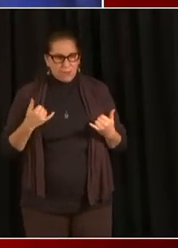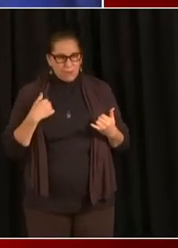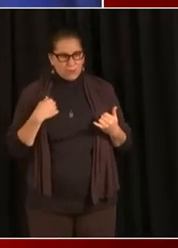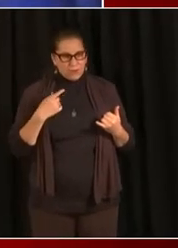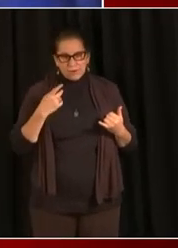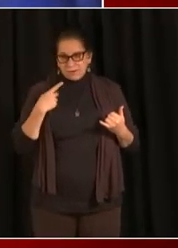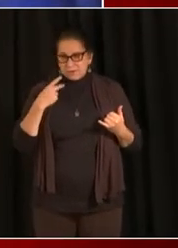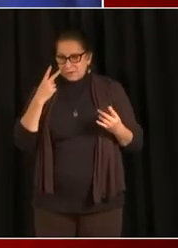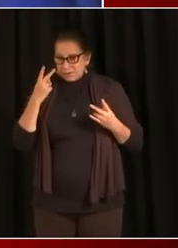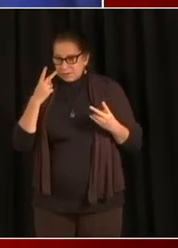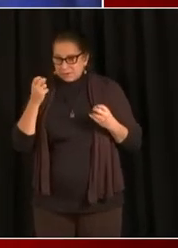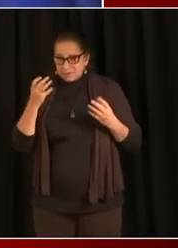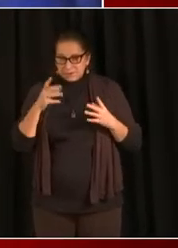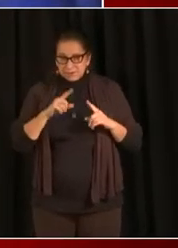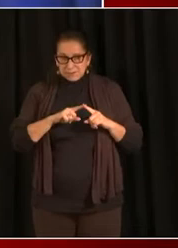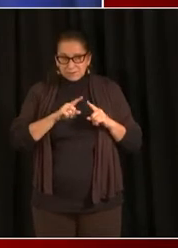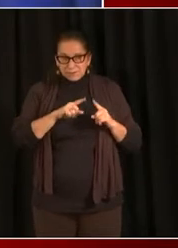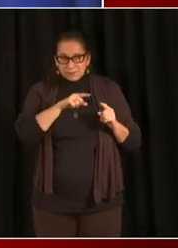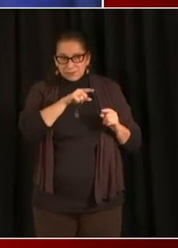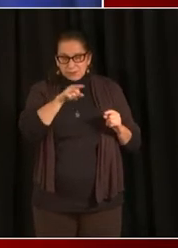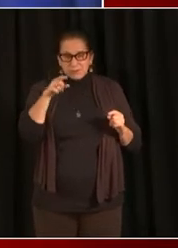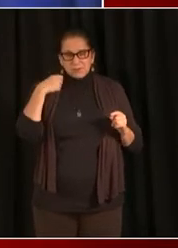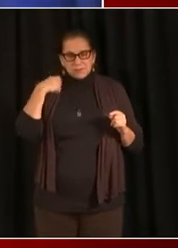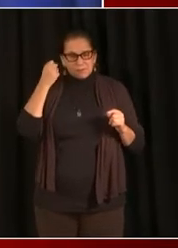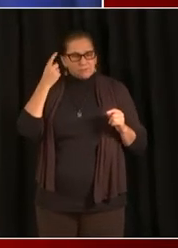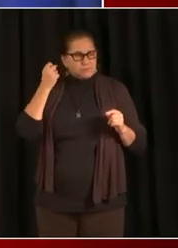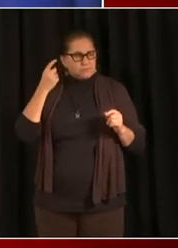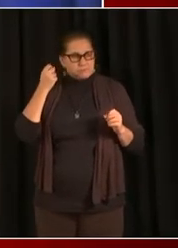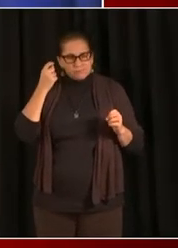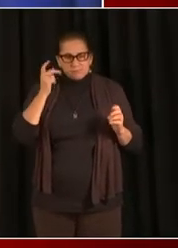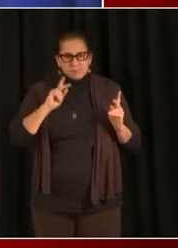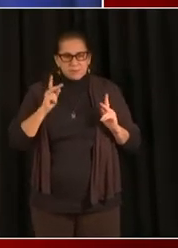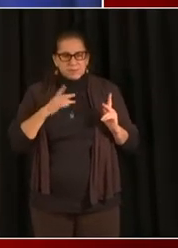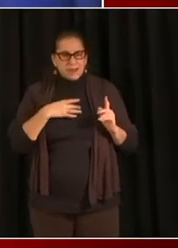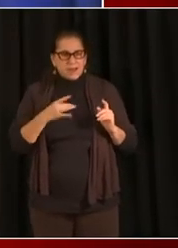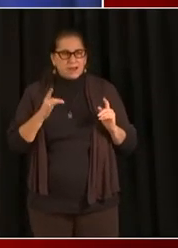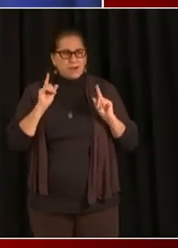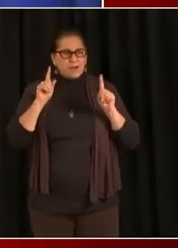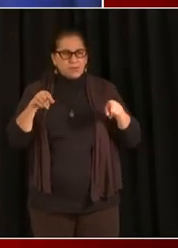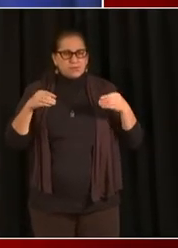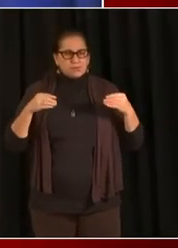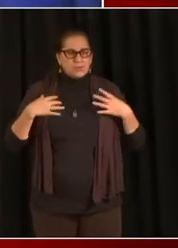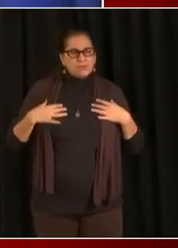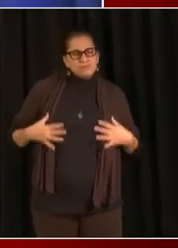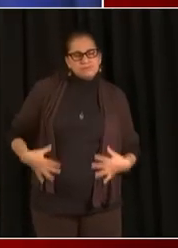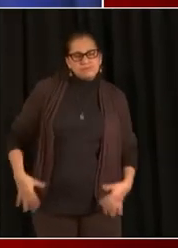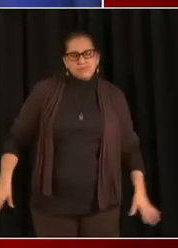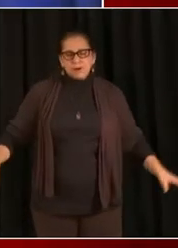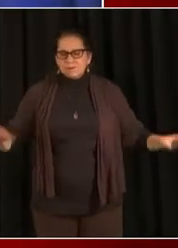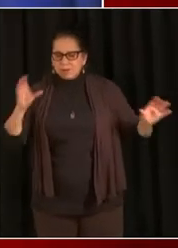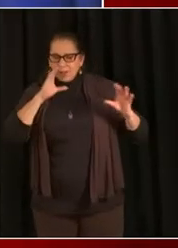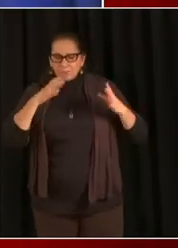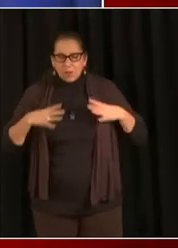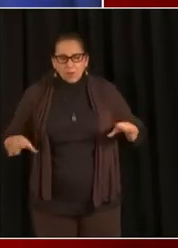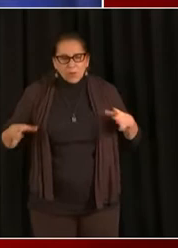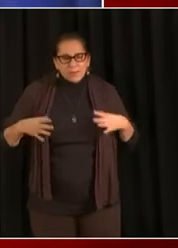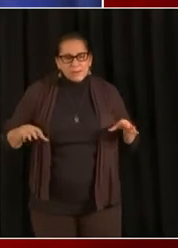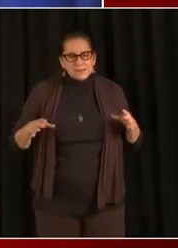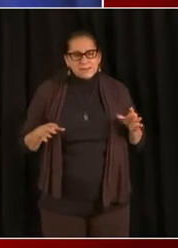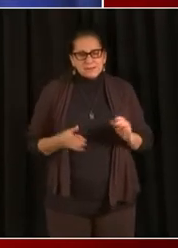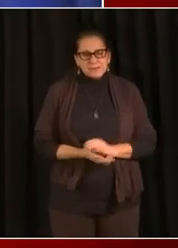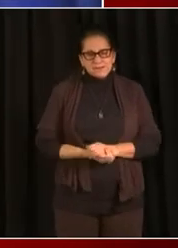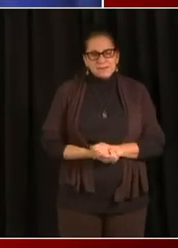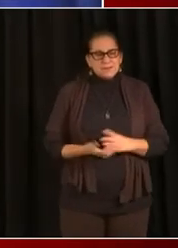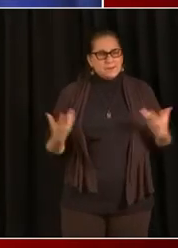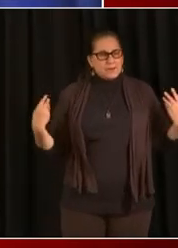just like Alan said. So understanding that, everybody's not buying dresses right now, but they do want a cozy robe.